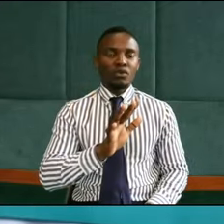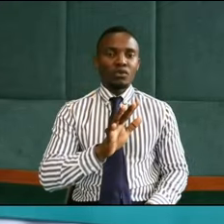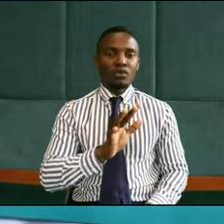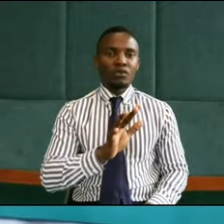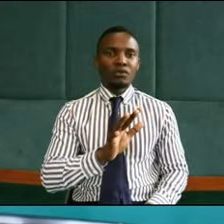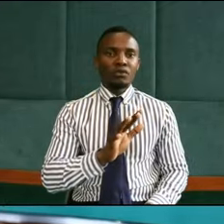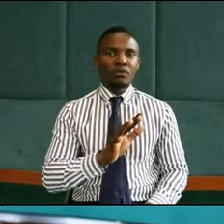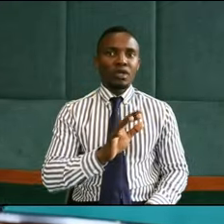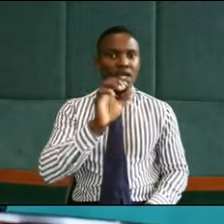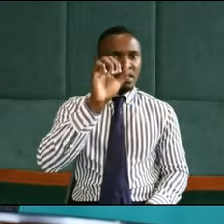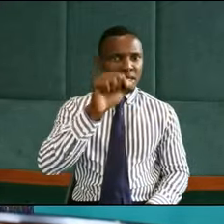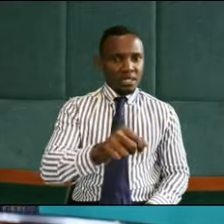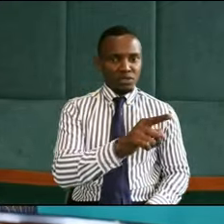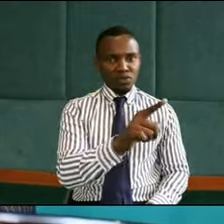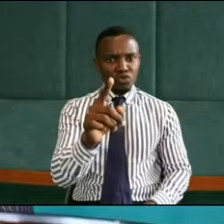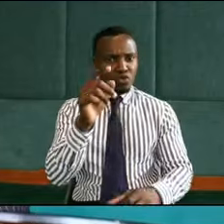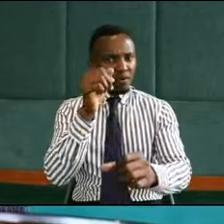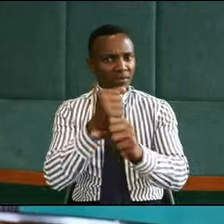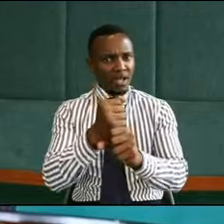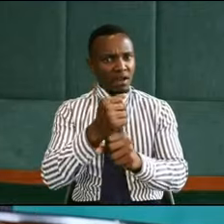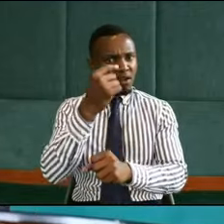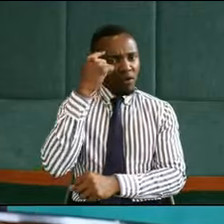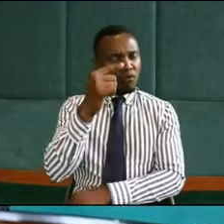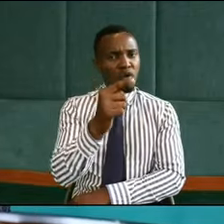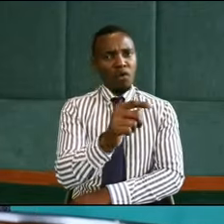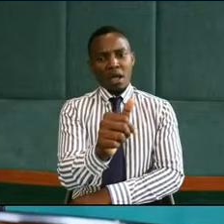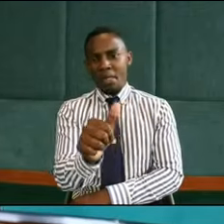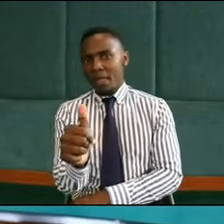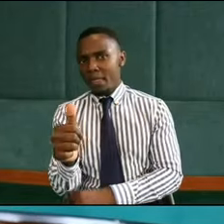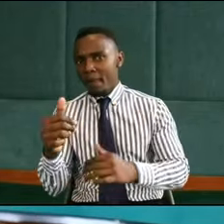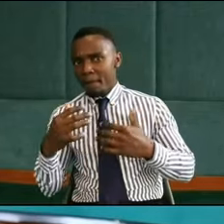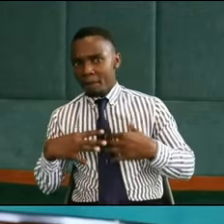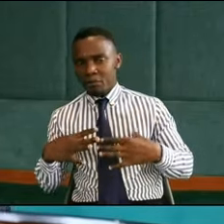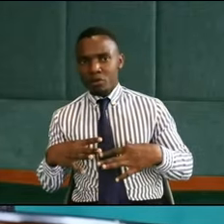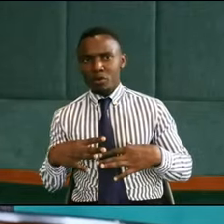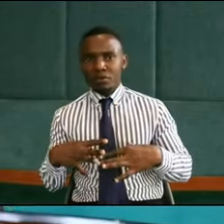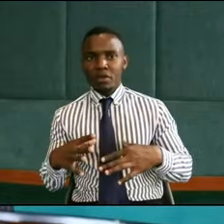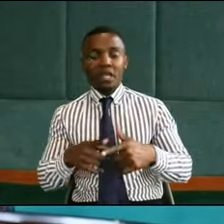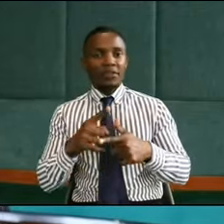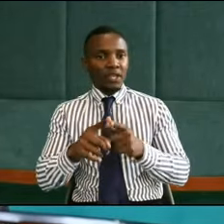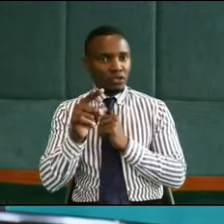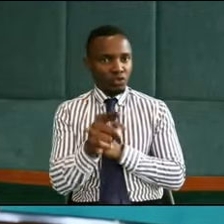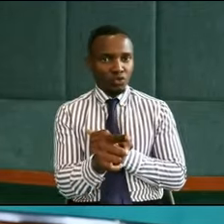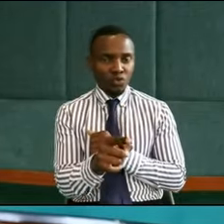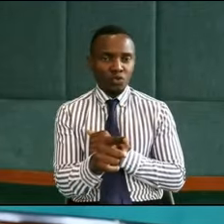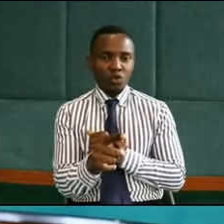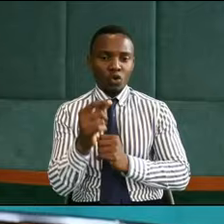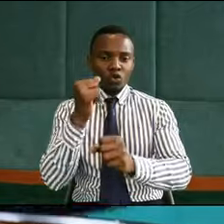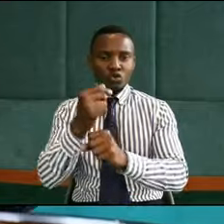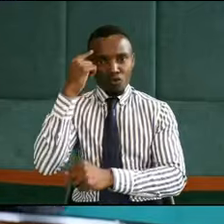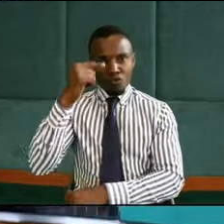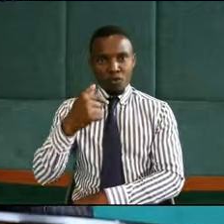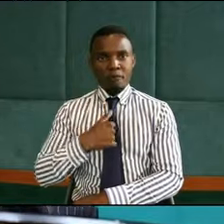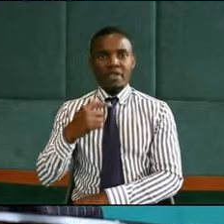"Inasmuch as you have done it unto one of the least of these, my brethren, you have done